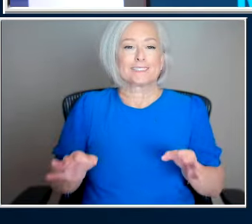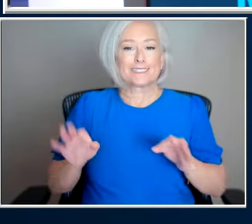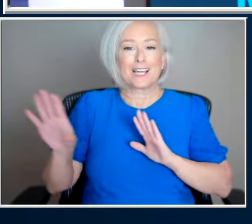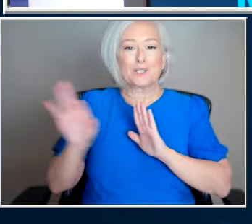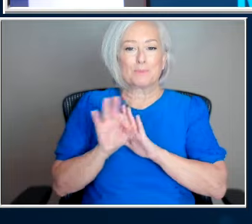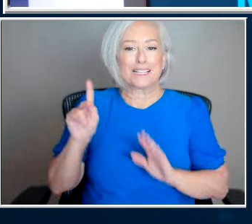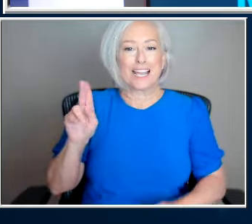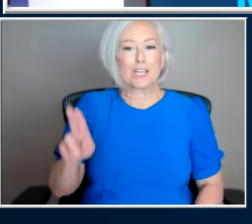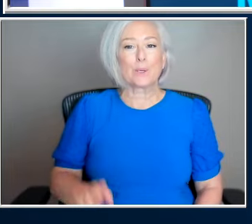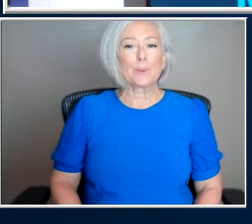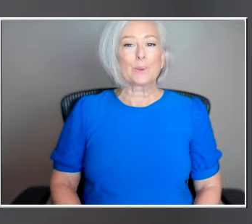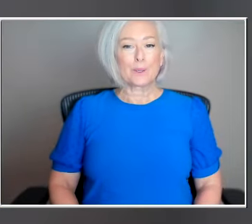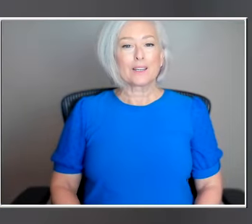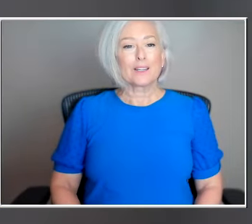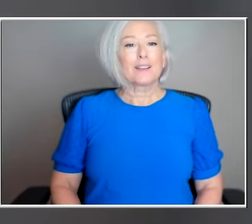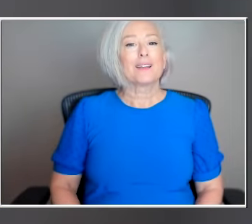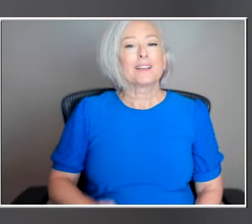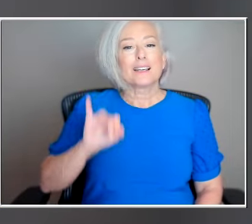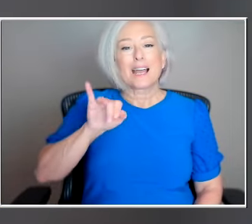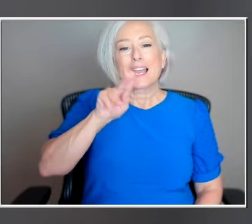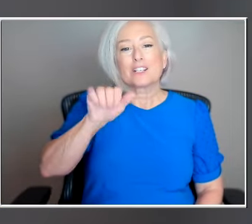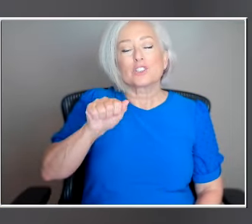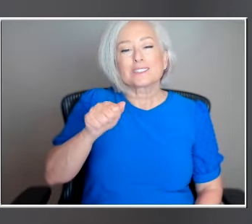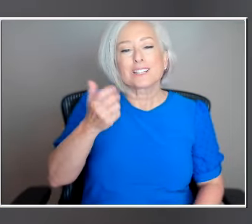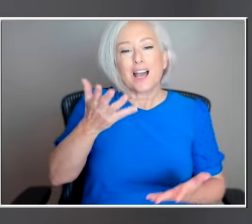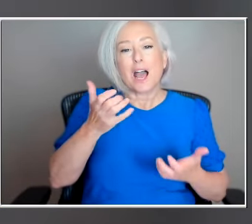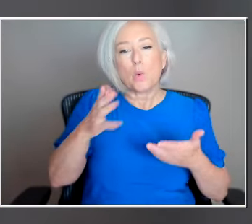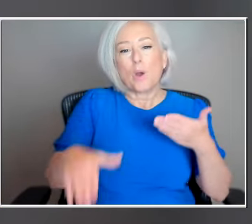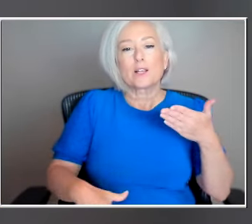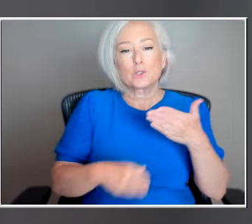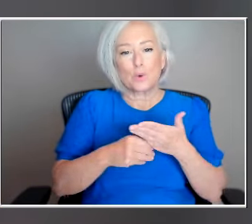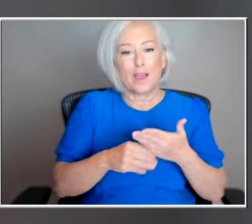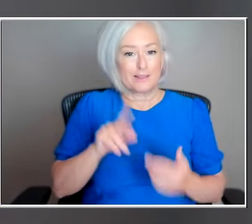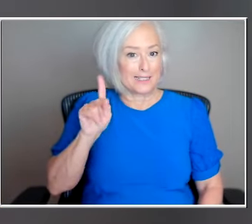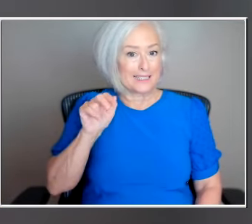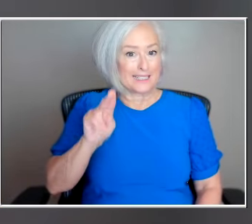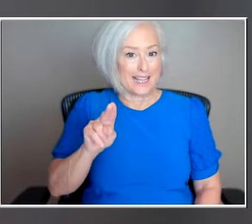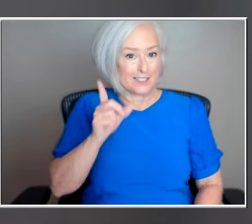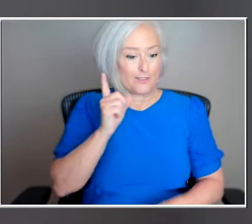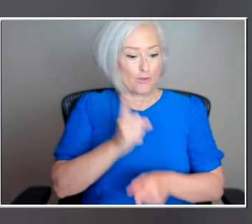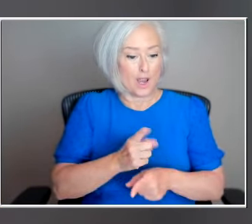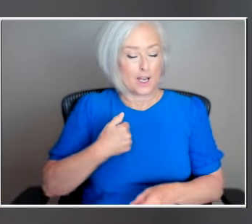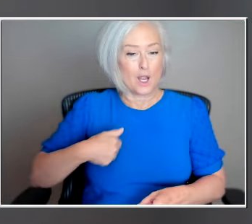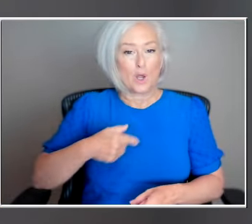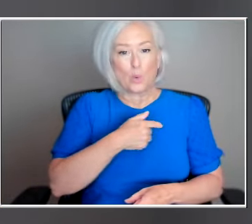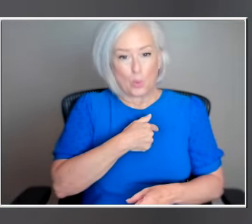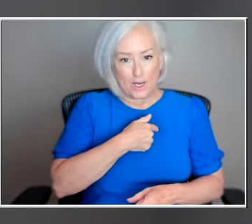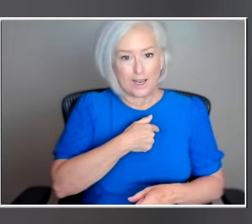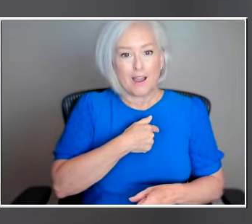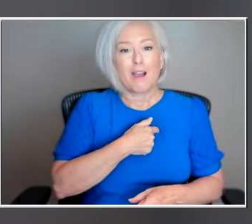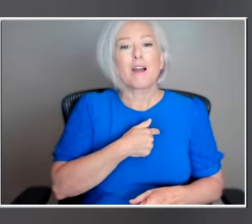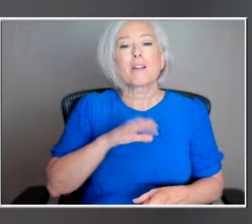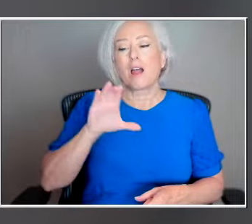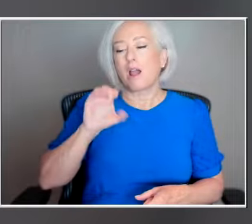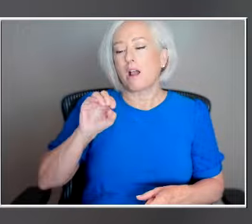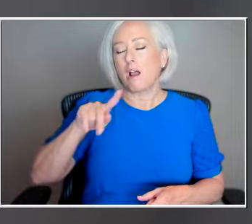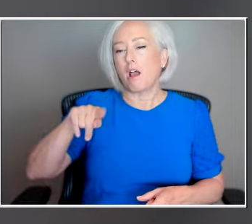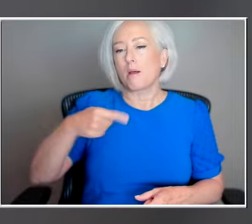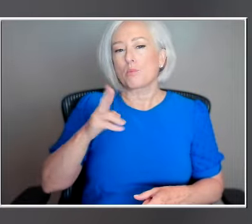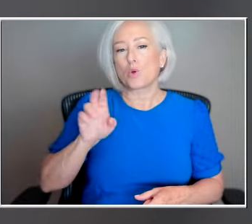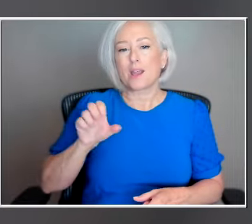in, Jessica, so I just wanted to add, yes, I mean, Ken's right. I mean, we're a comprehensive NCI designated cancer center, and that